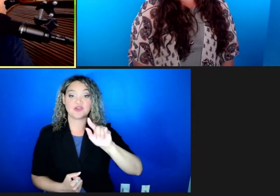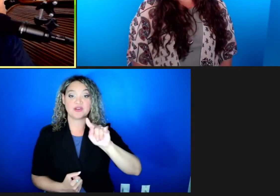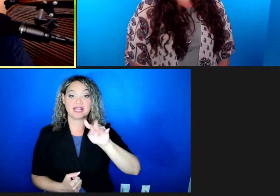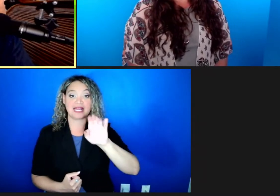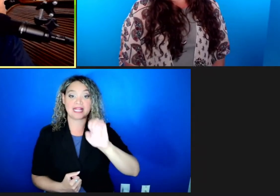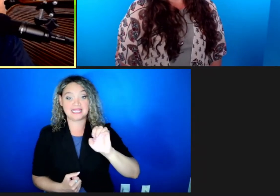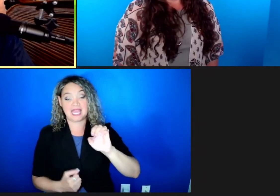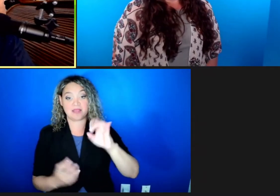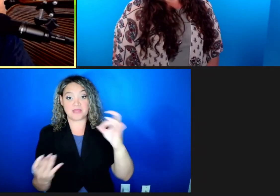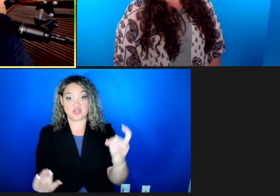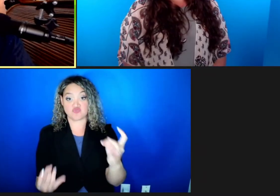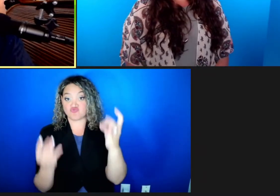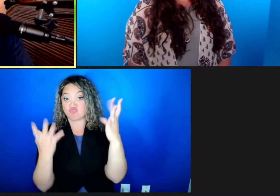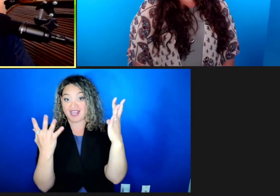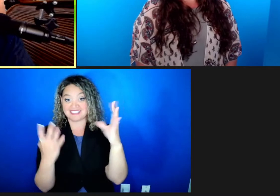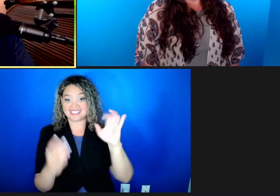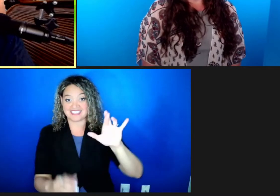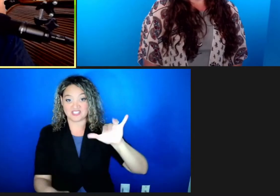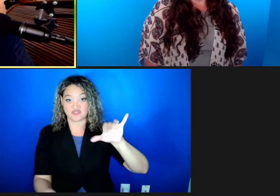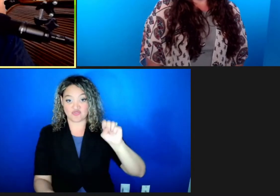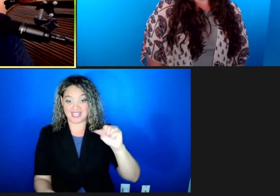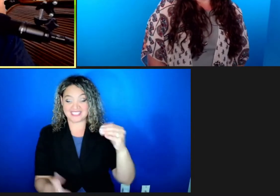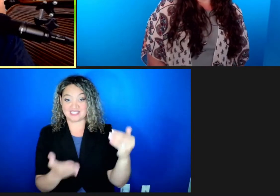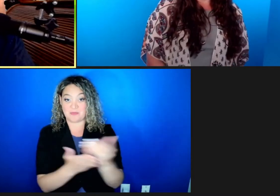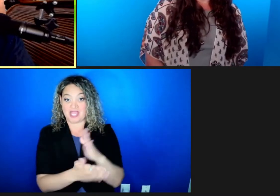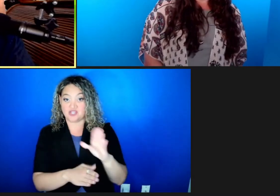new song with